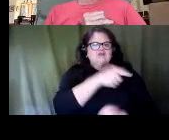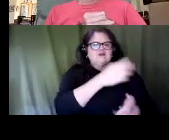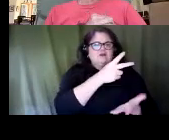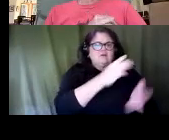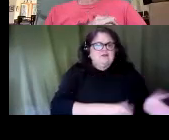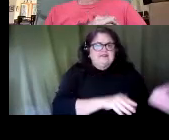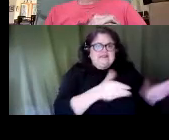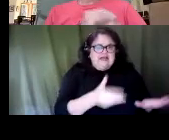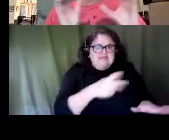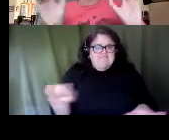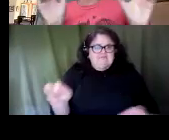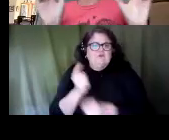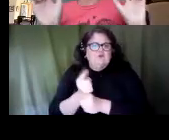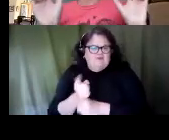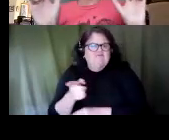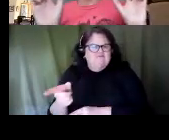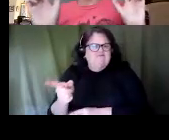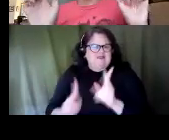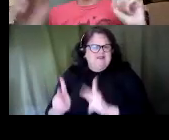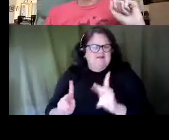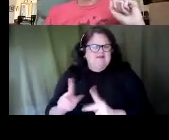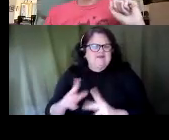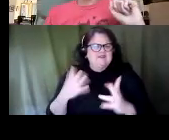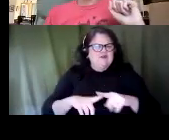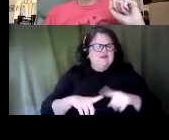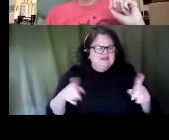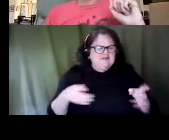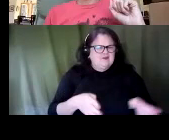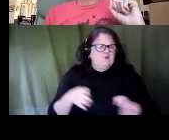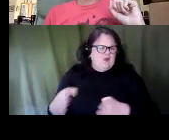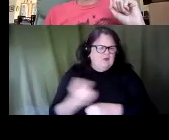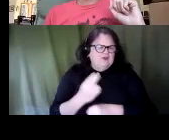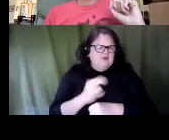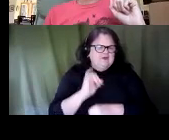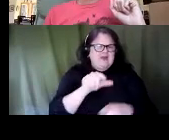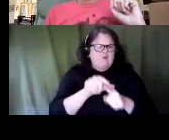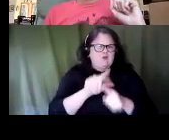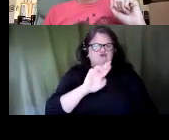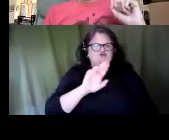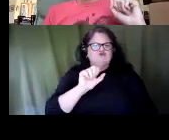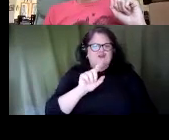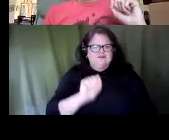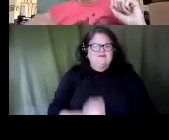beneficiaries. So yeah, there's differences in how we use the word trust. I just wanted to note that.